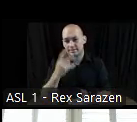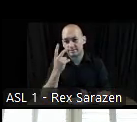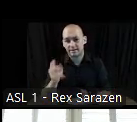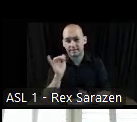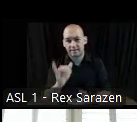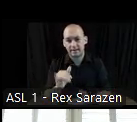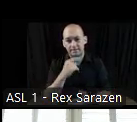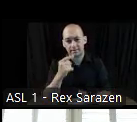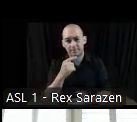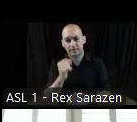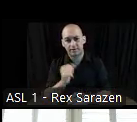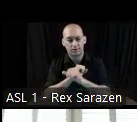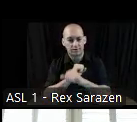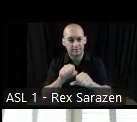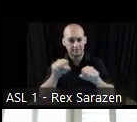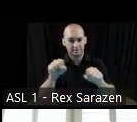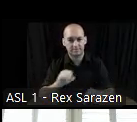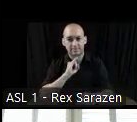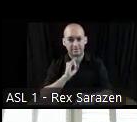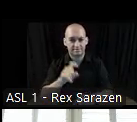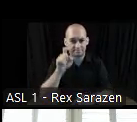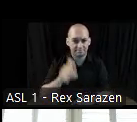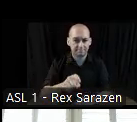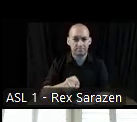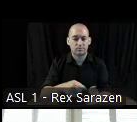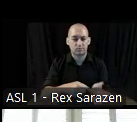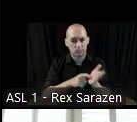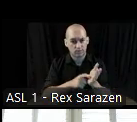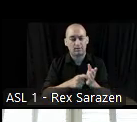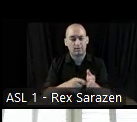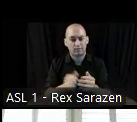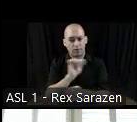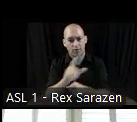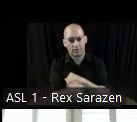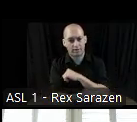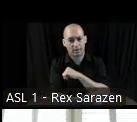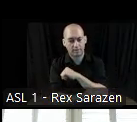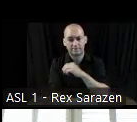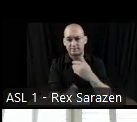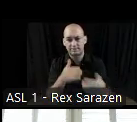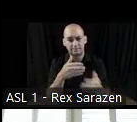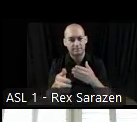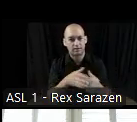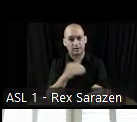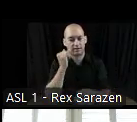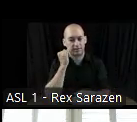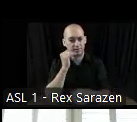public guardian systems are mandated throughout every county so that older adults, no matter whether you're living in a county